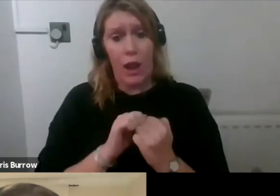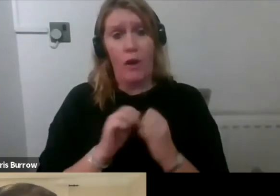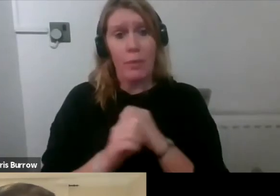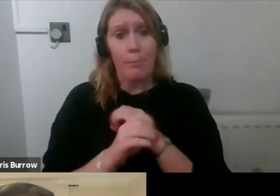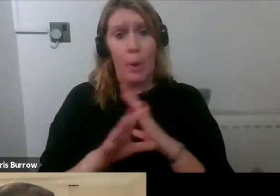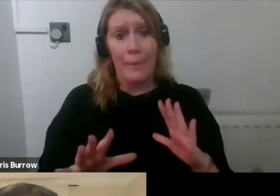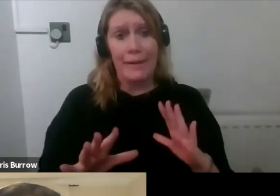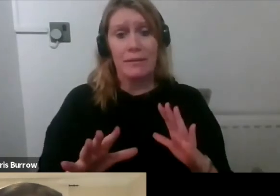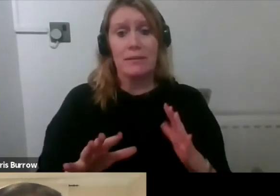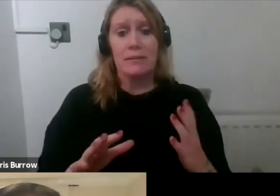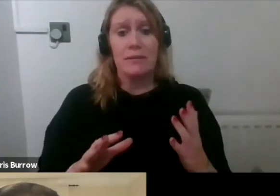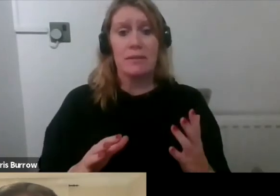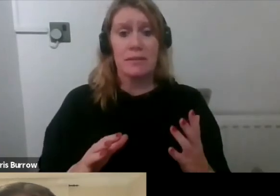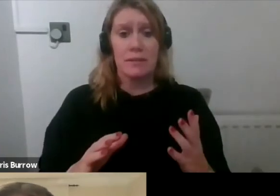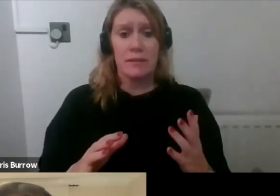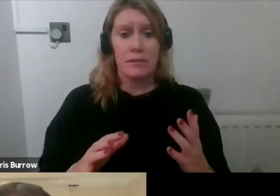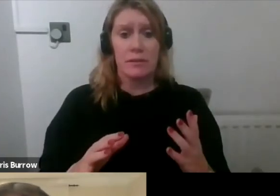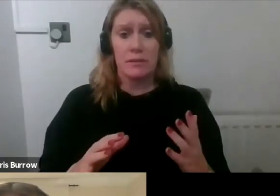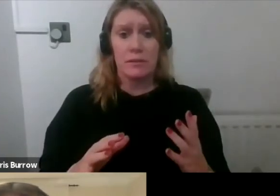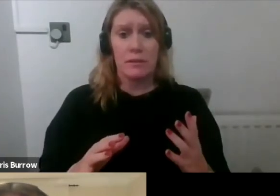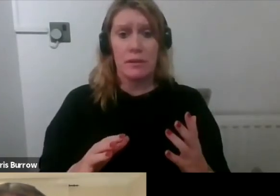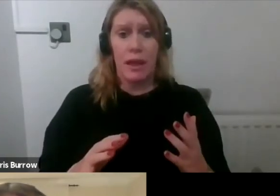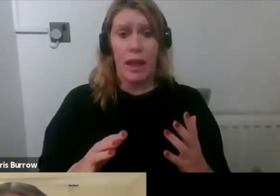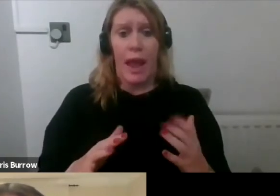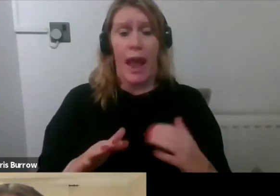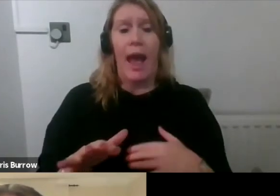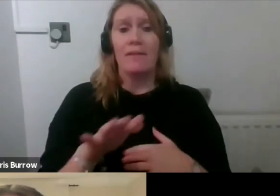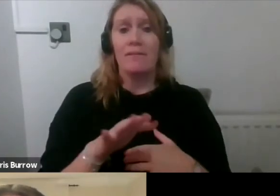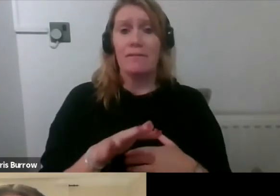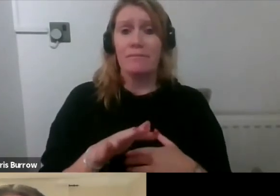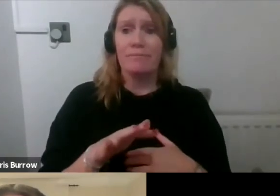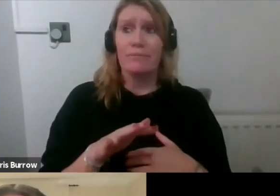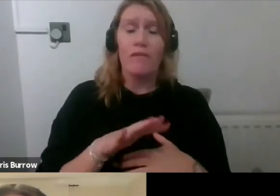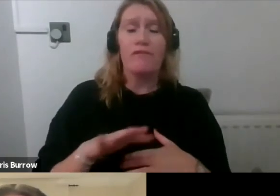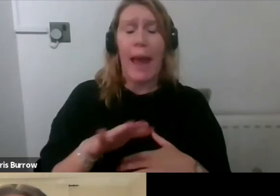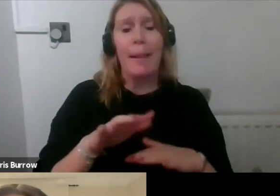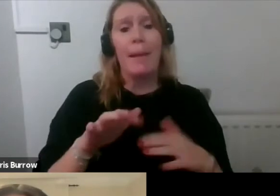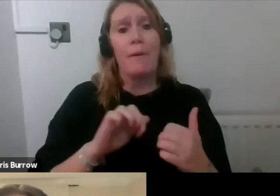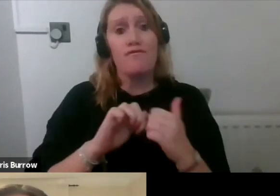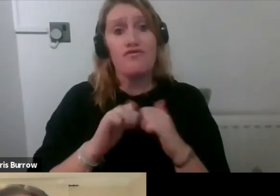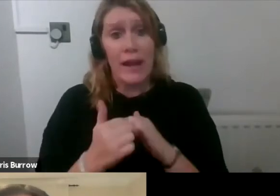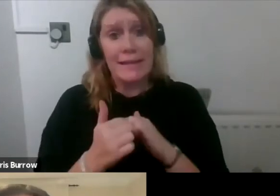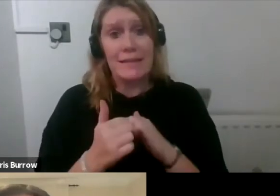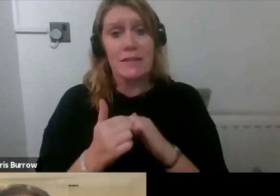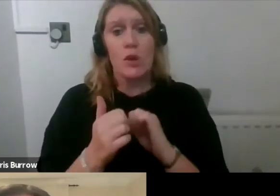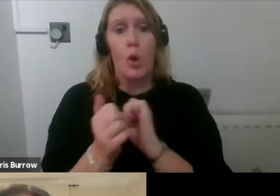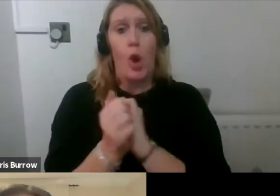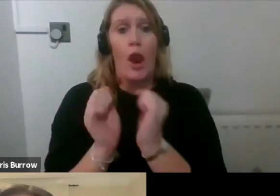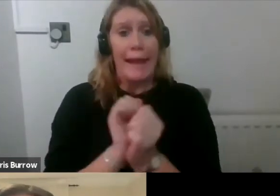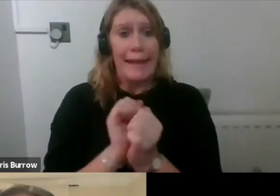not extended family, but extended friends and colleagues who were involved in those,